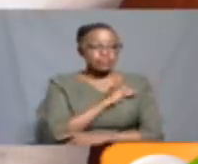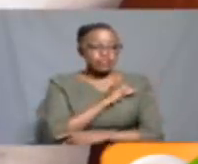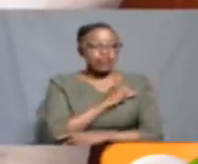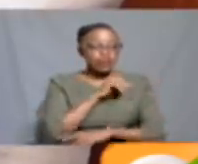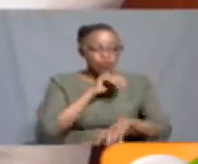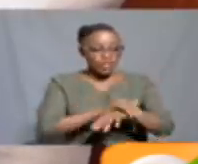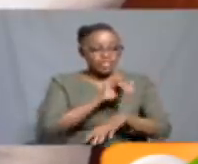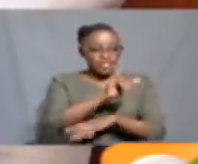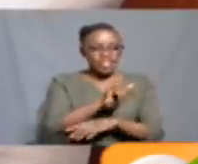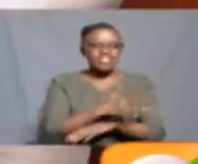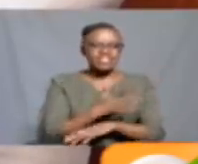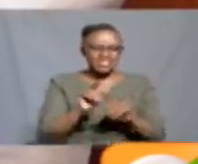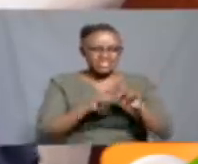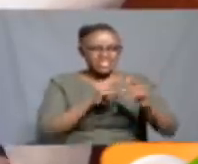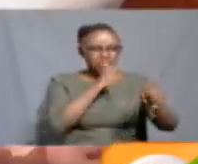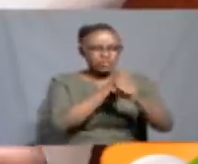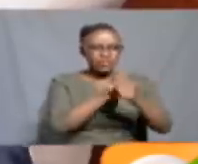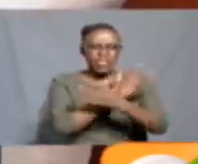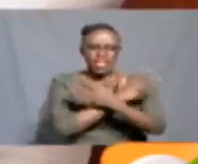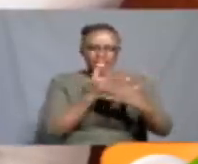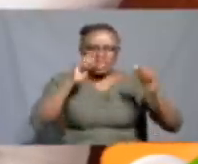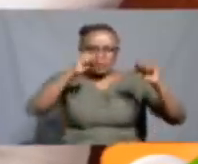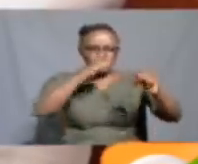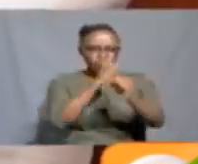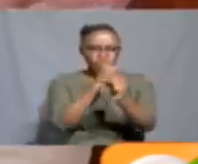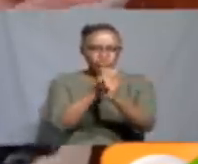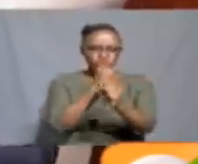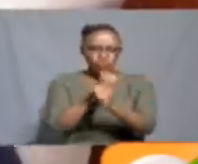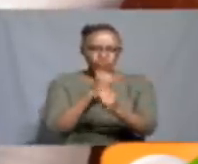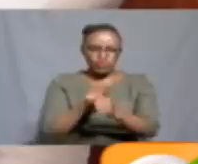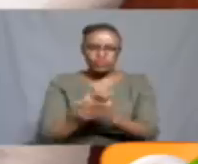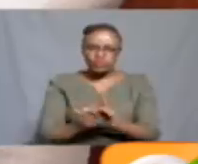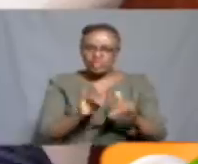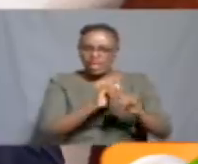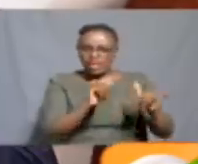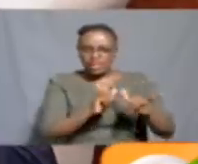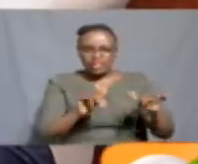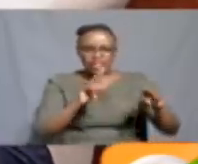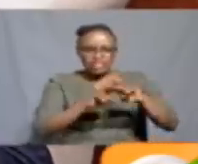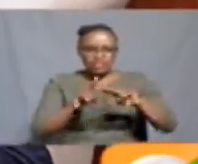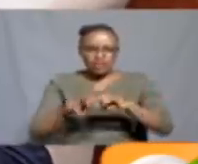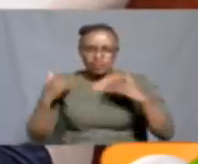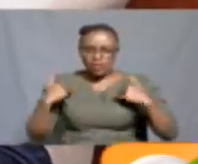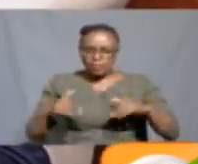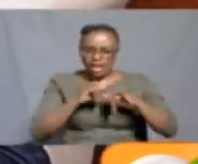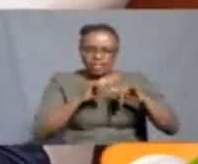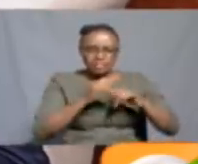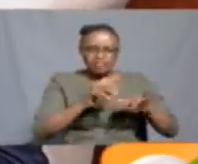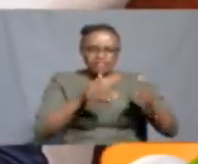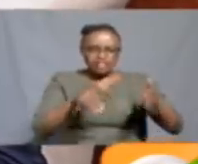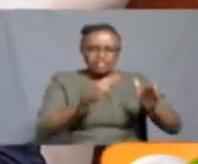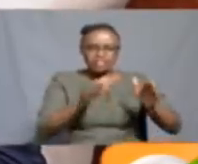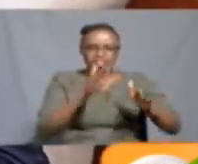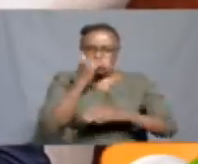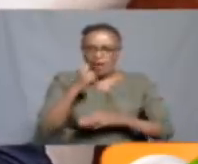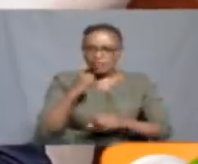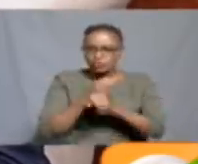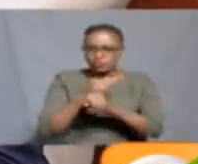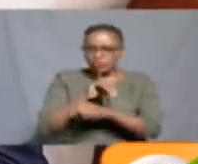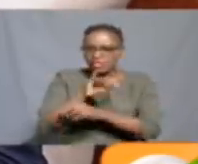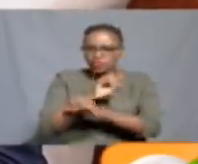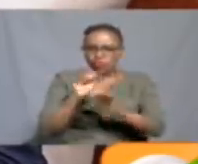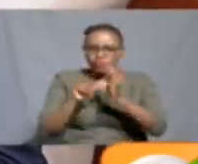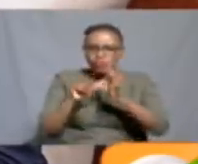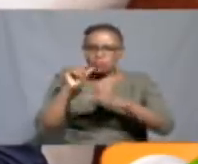get done. Get anything that you can do. Yeah. Clean the streets. I've cleaned the streets, so why can't he do that? What's the problem?